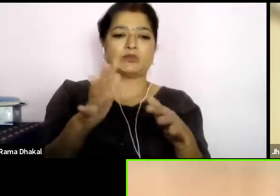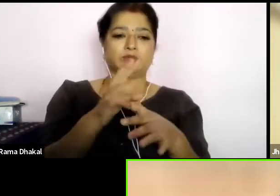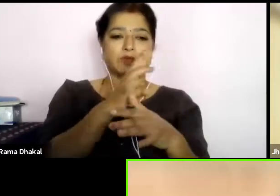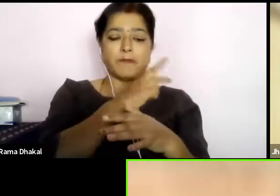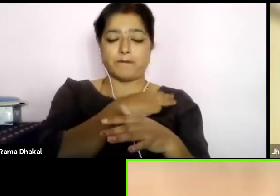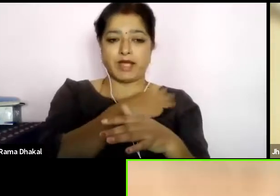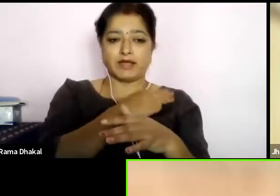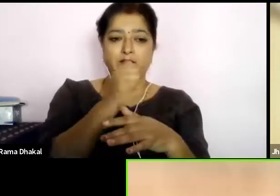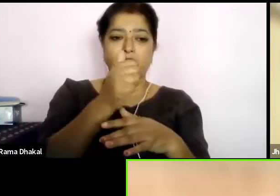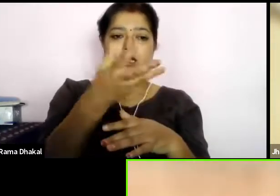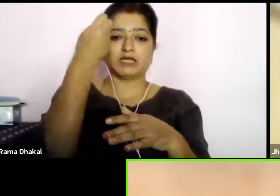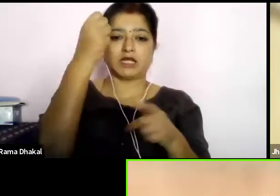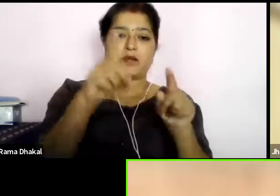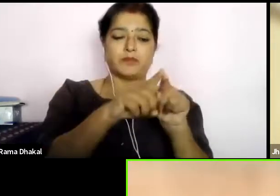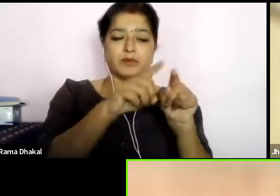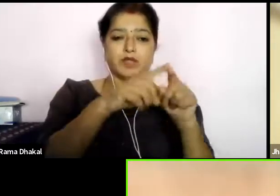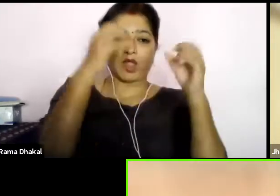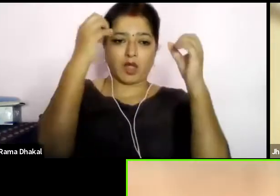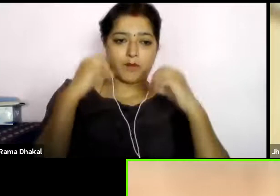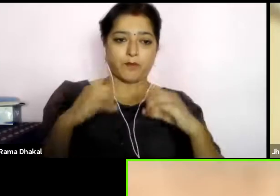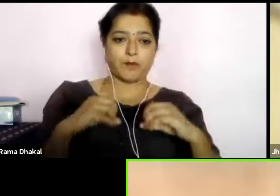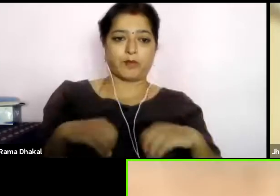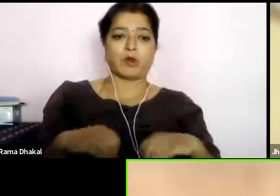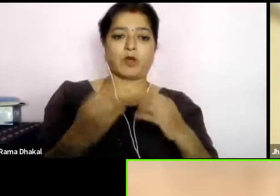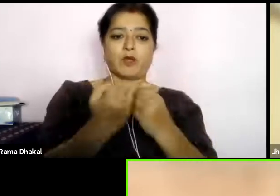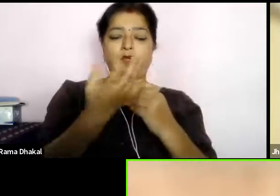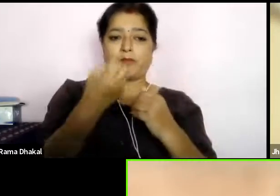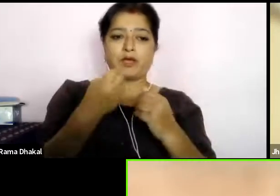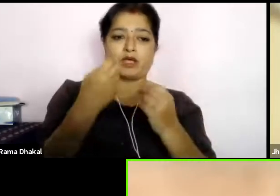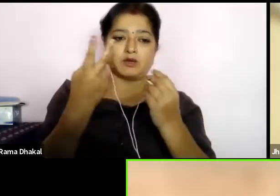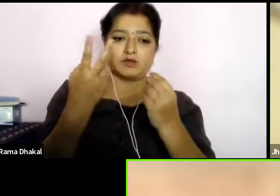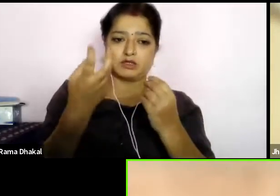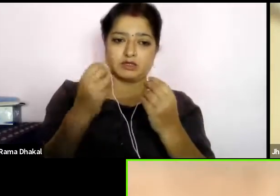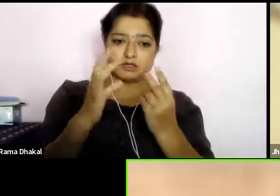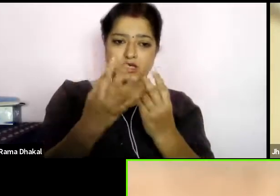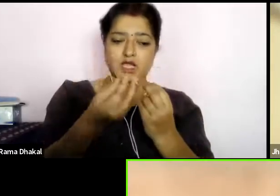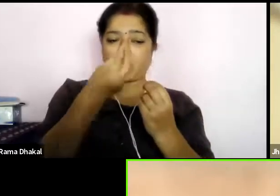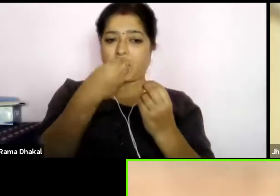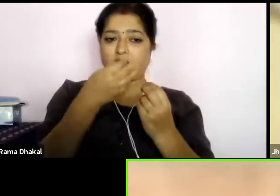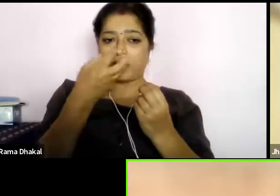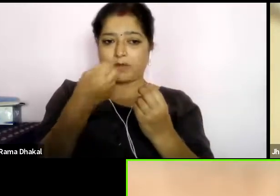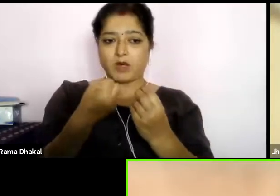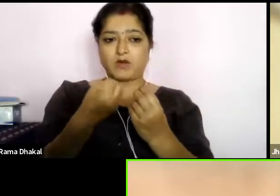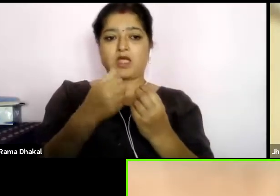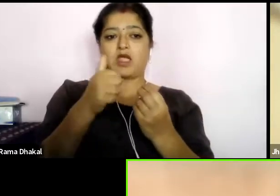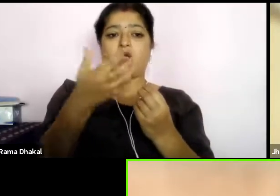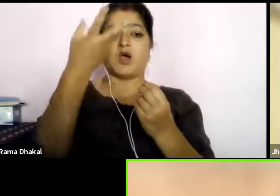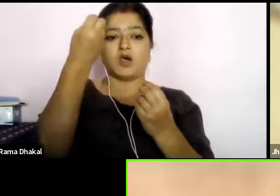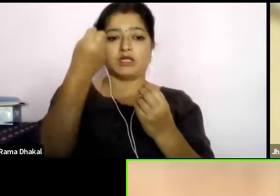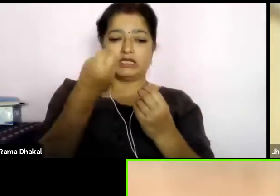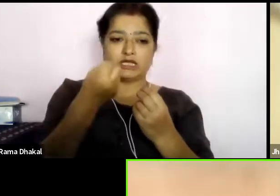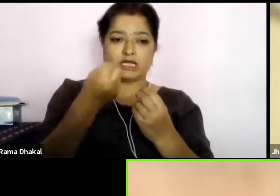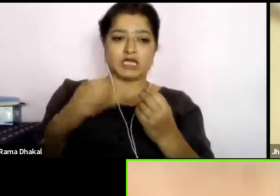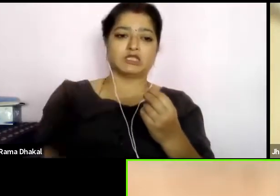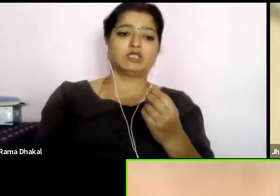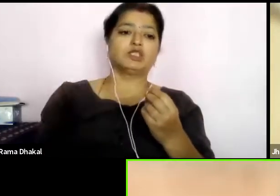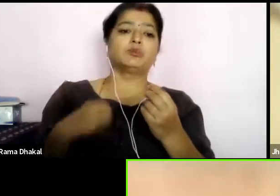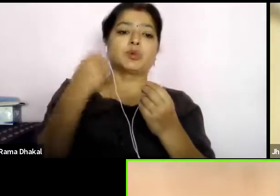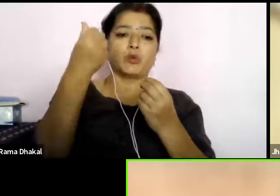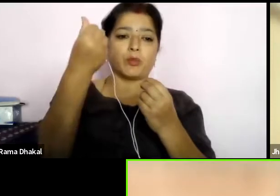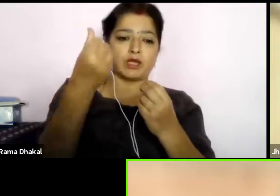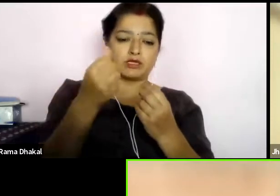give you an example, this is just a single example from a community, which